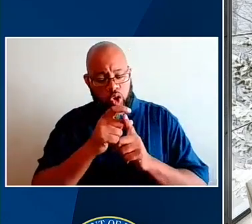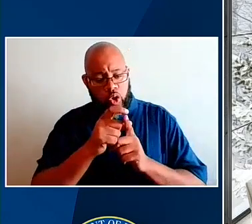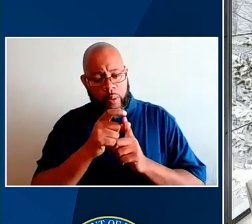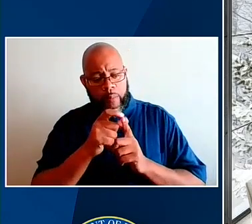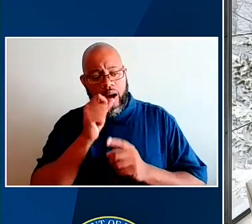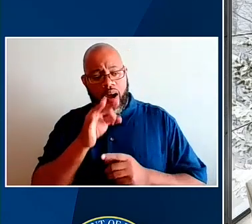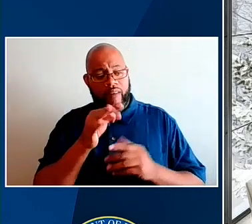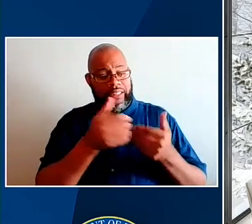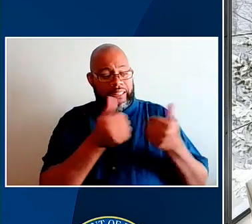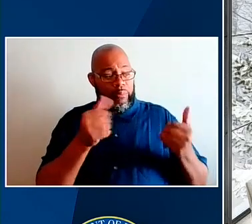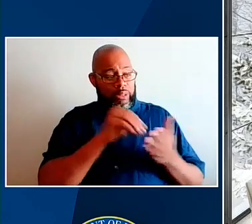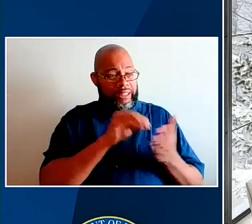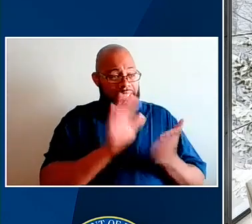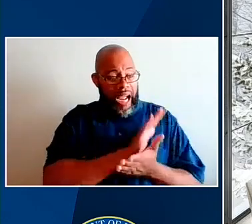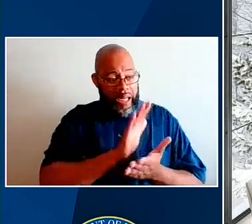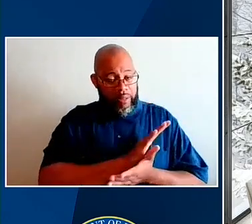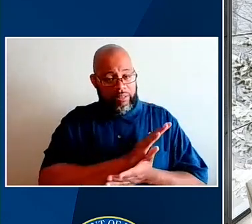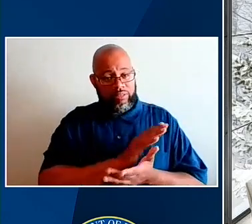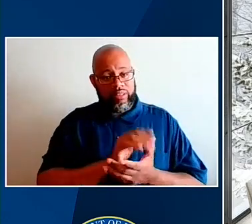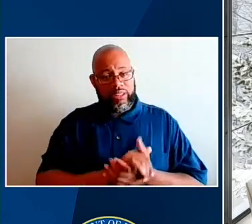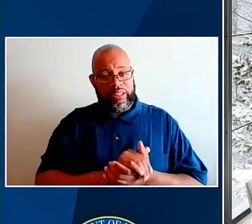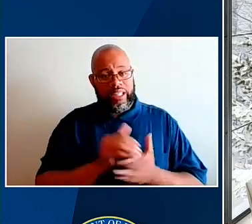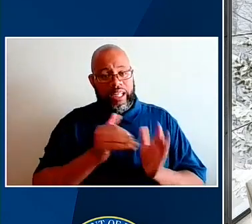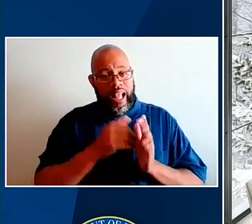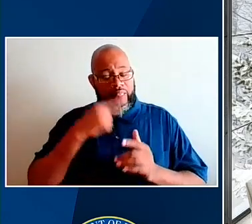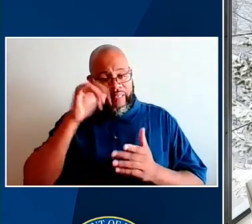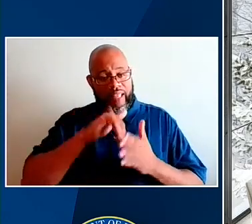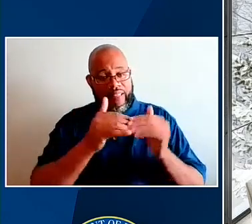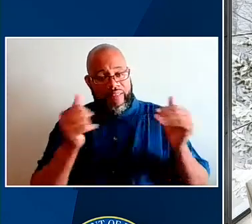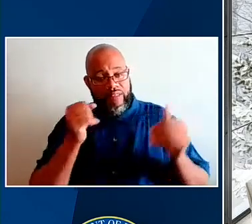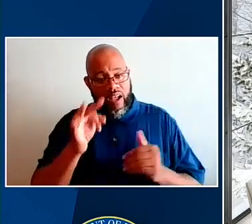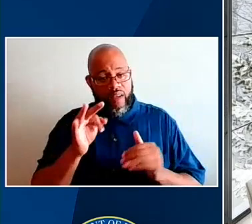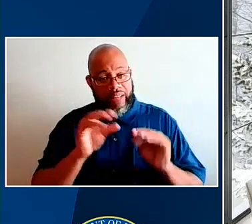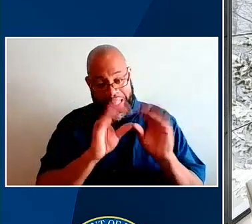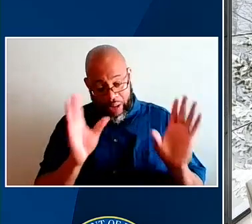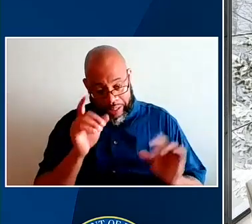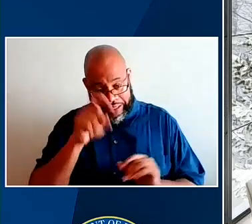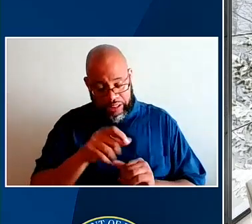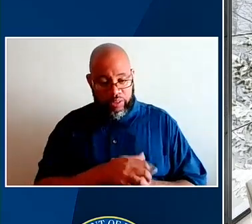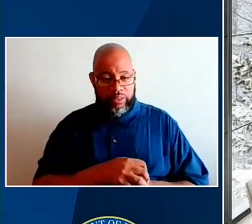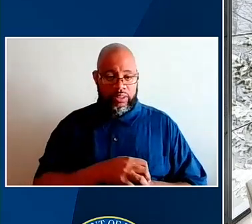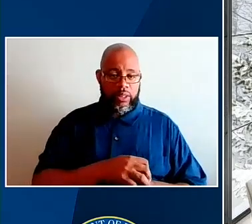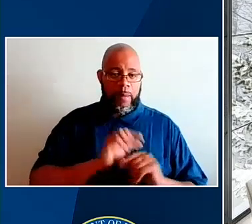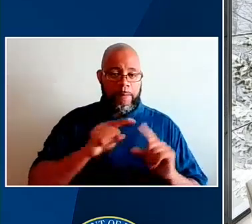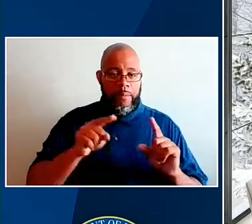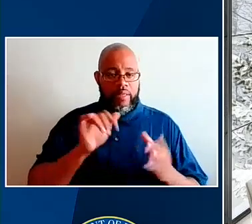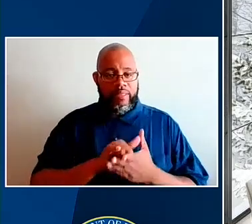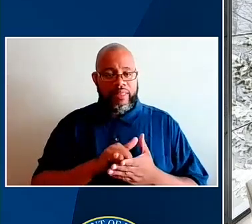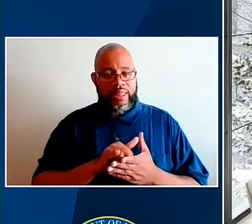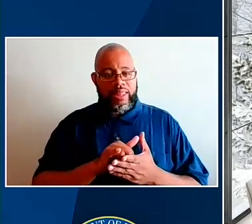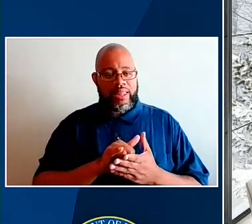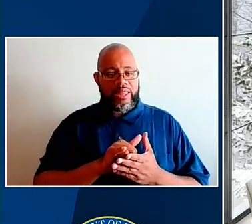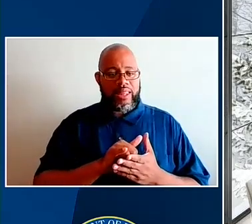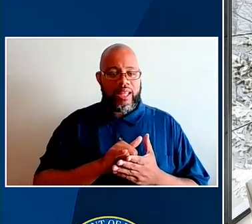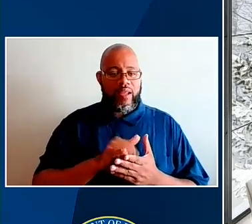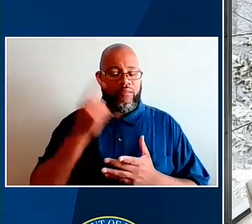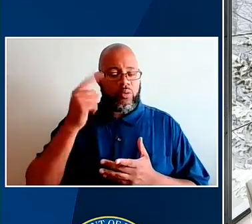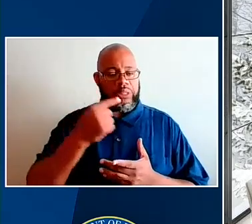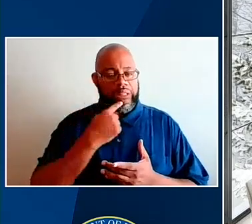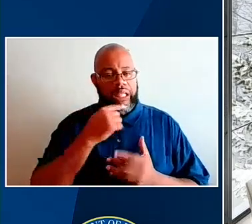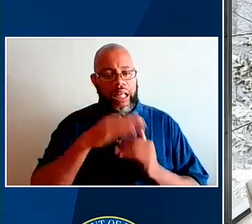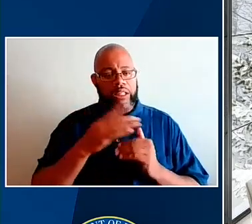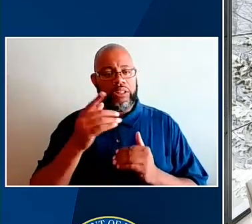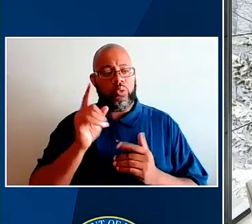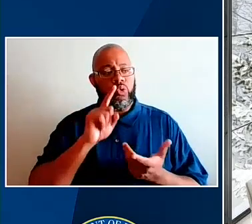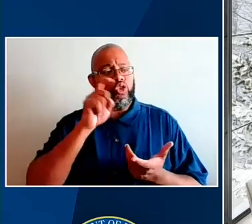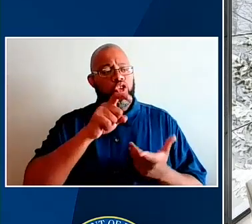a separate document, I think there's a level of clarity, but digestibilism for at least saying where it